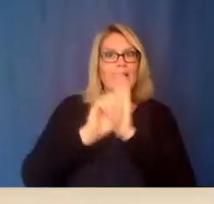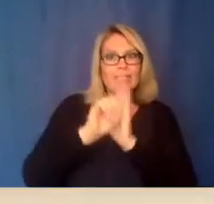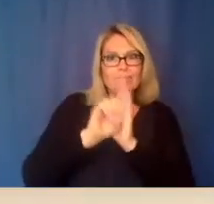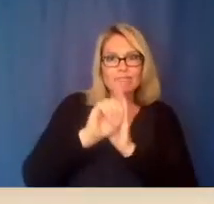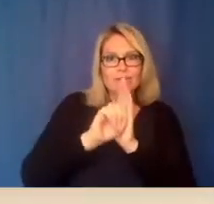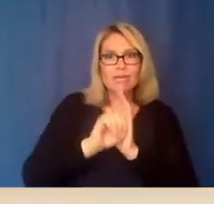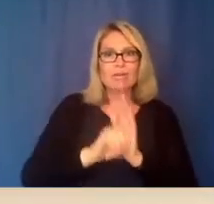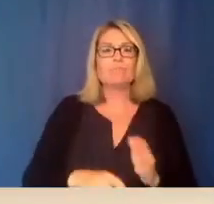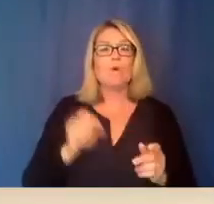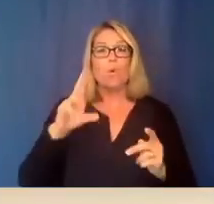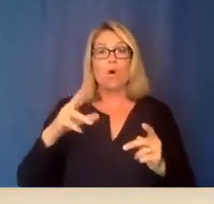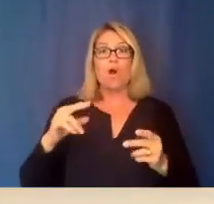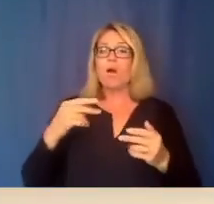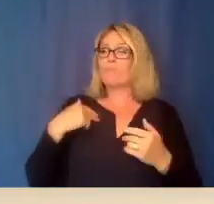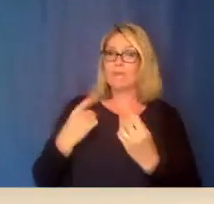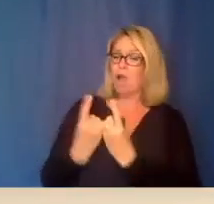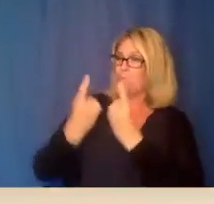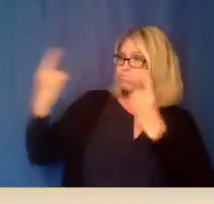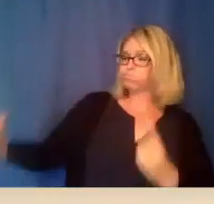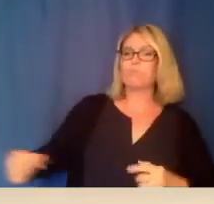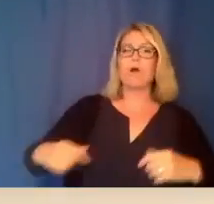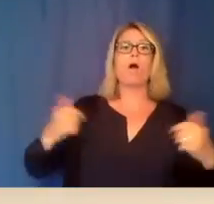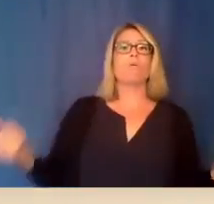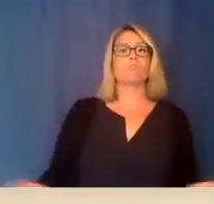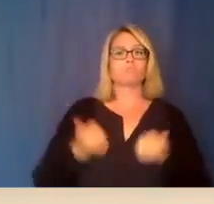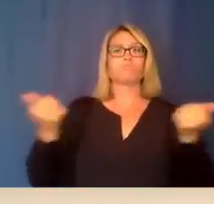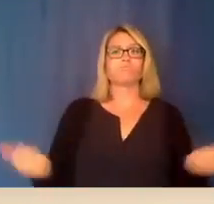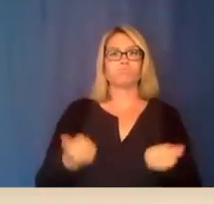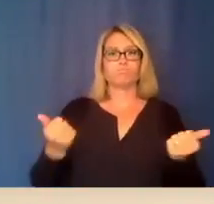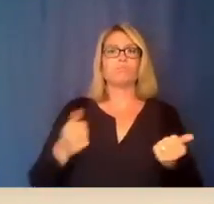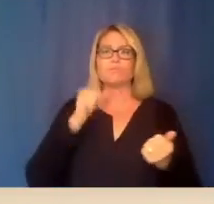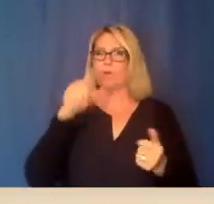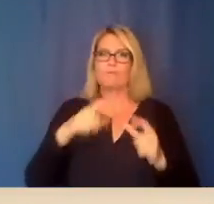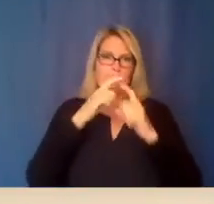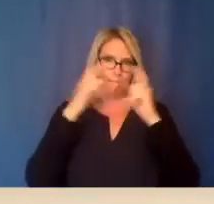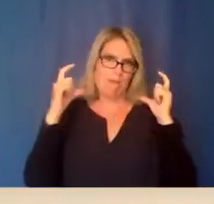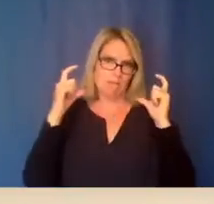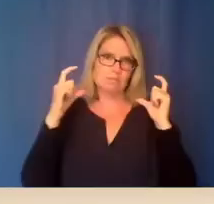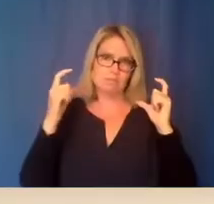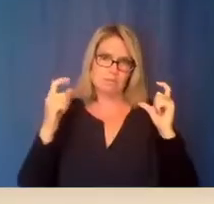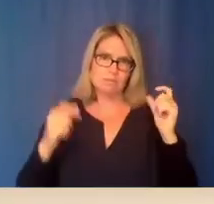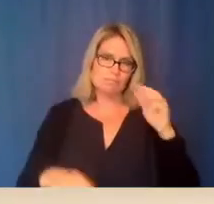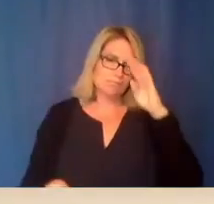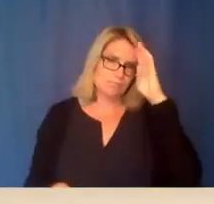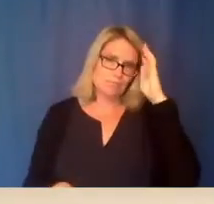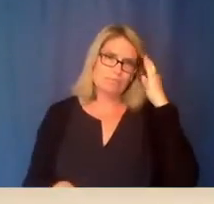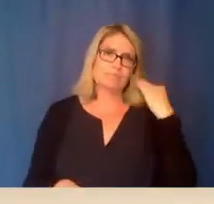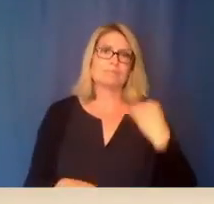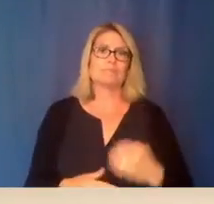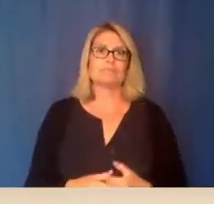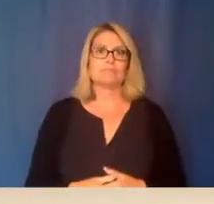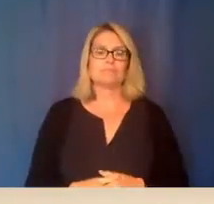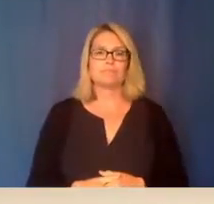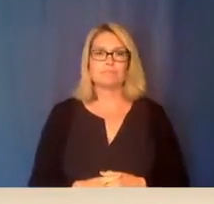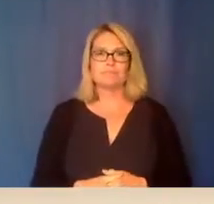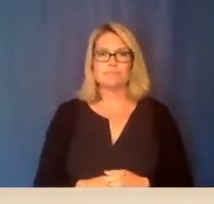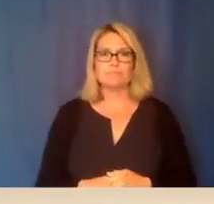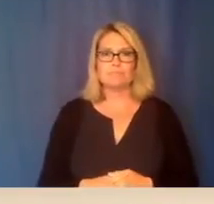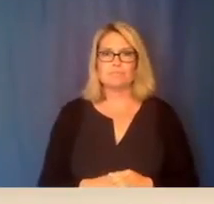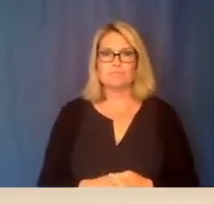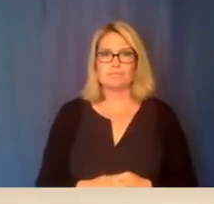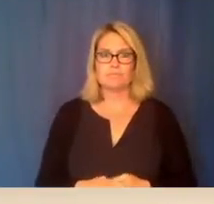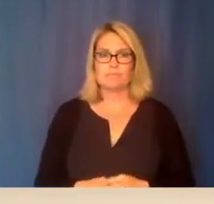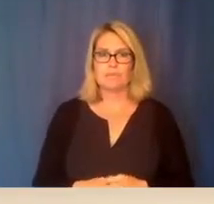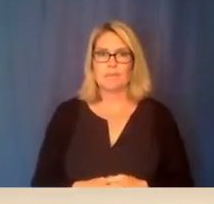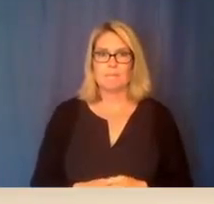lot of space between you and others? Whether you have an ability to